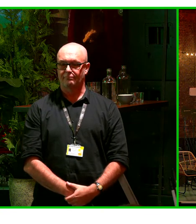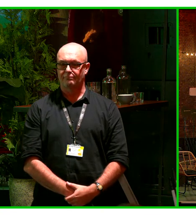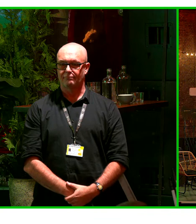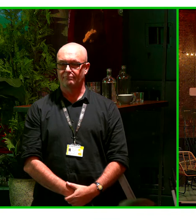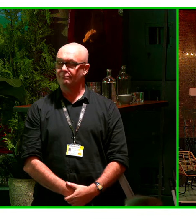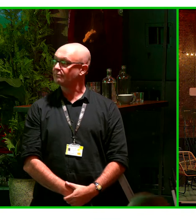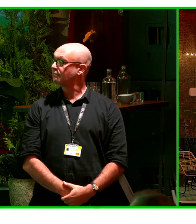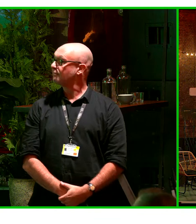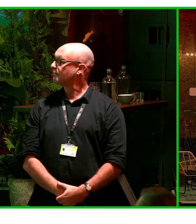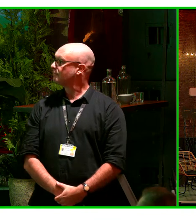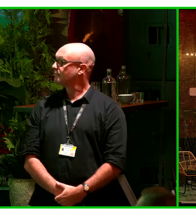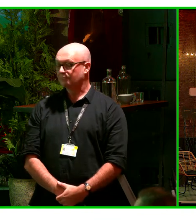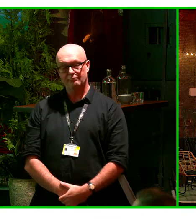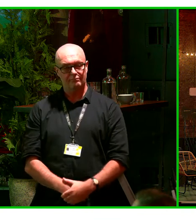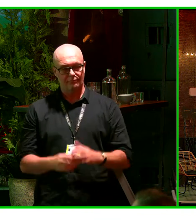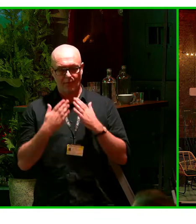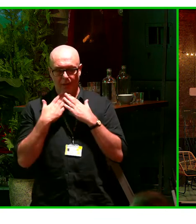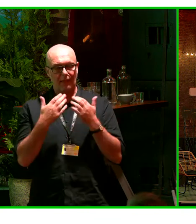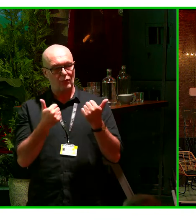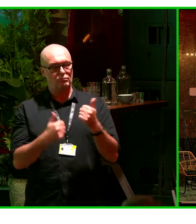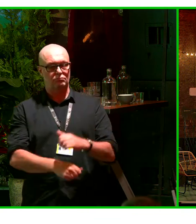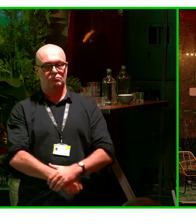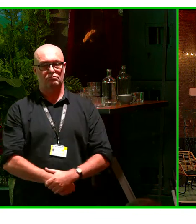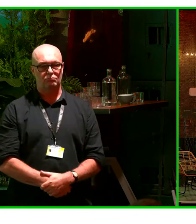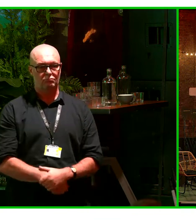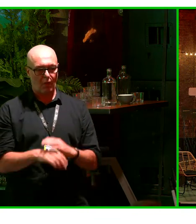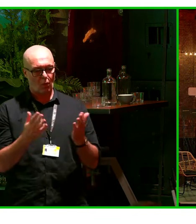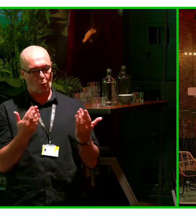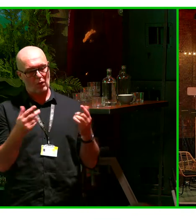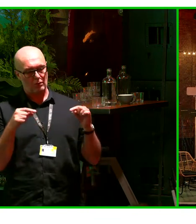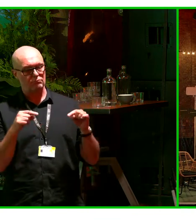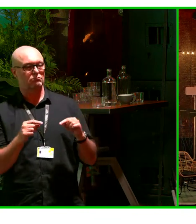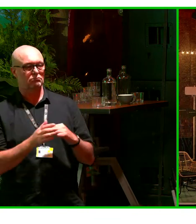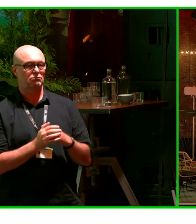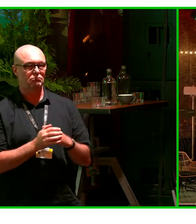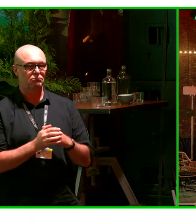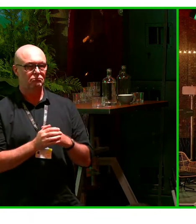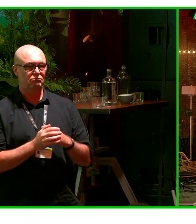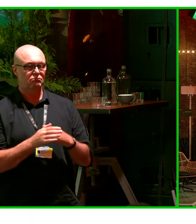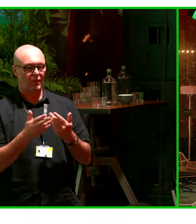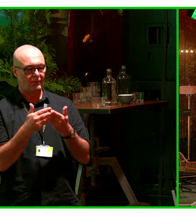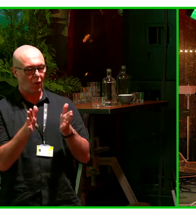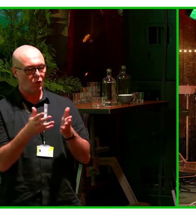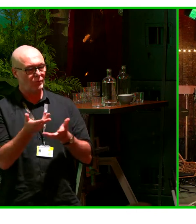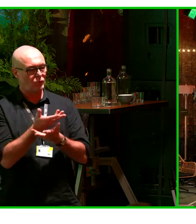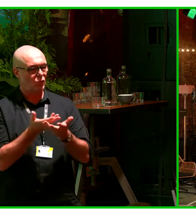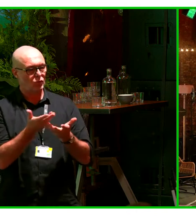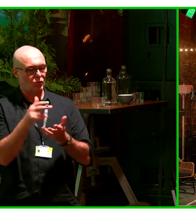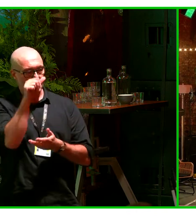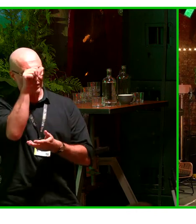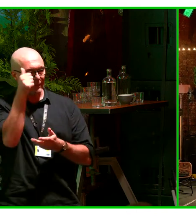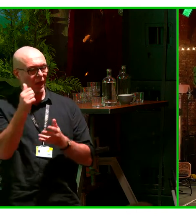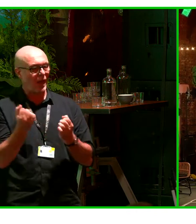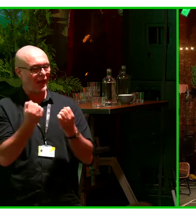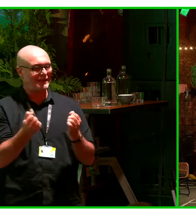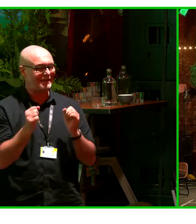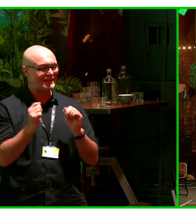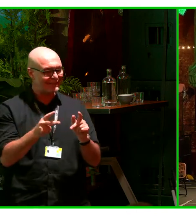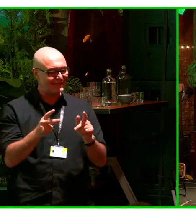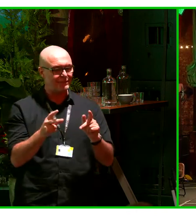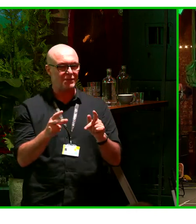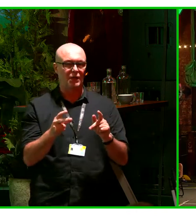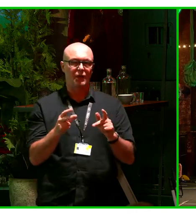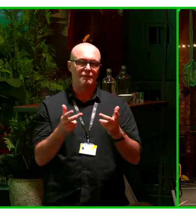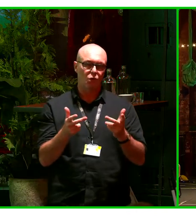Okay, thank you everybody, and welcome to this set of lightning talks on smart energy systems for a smart